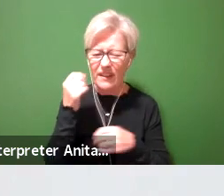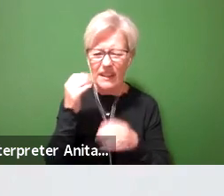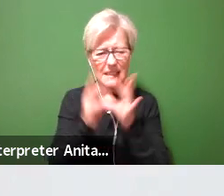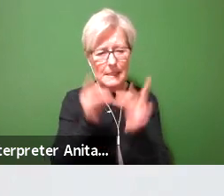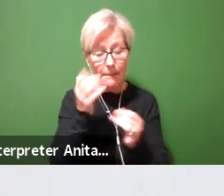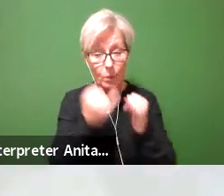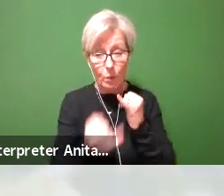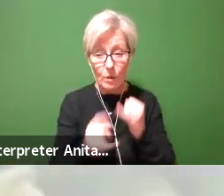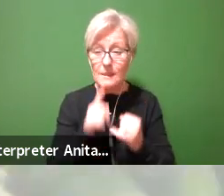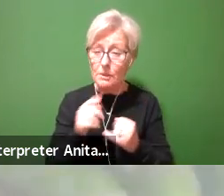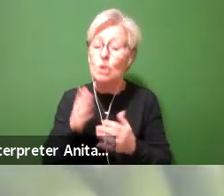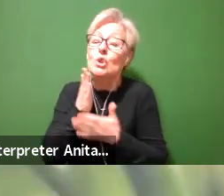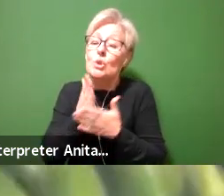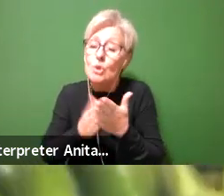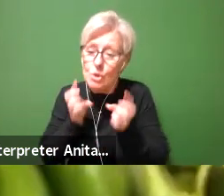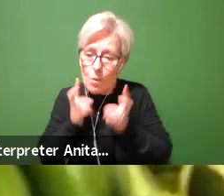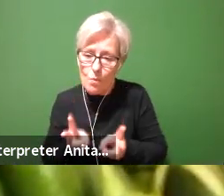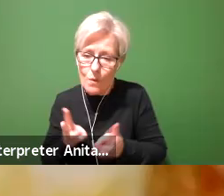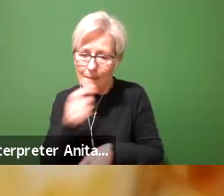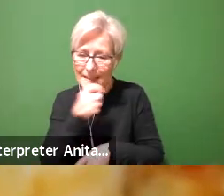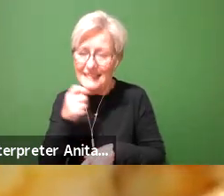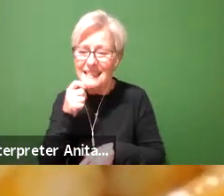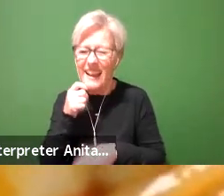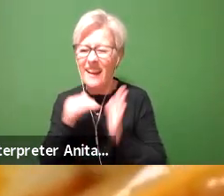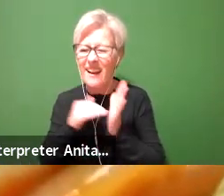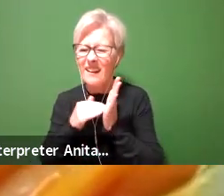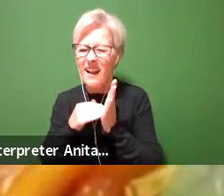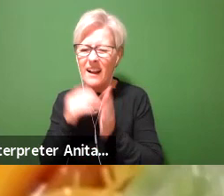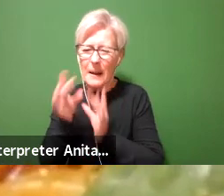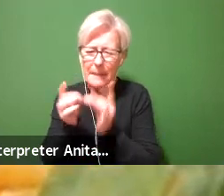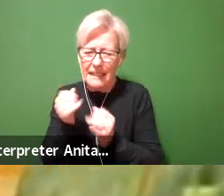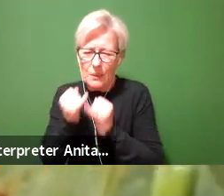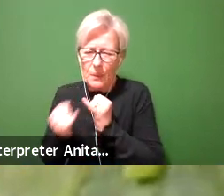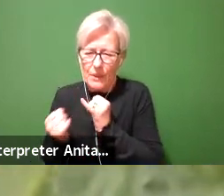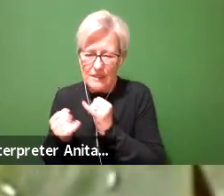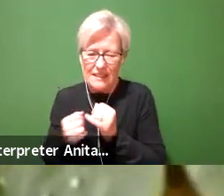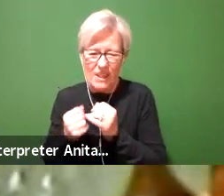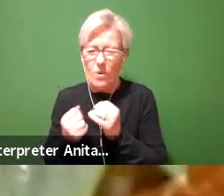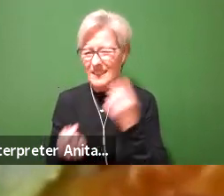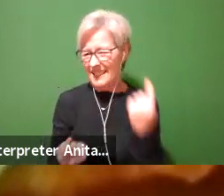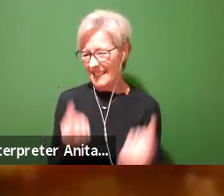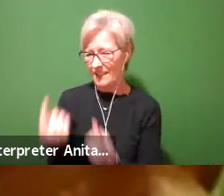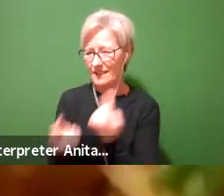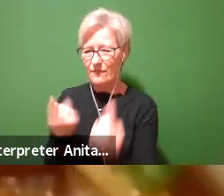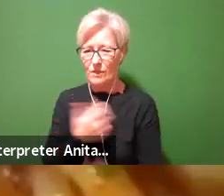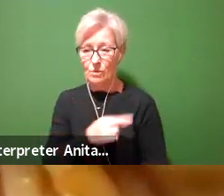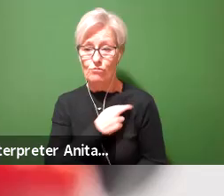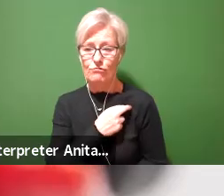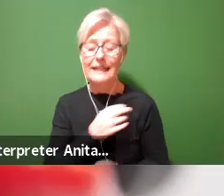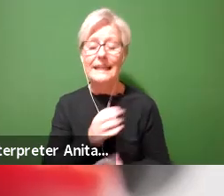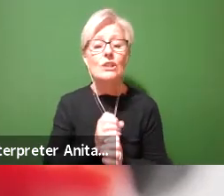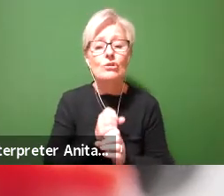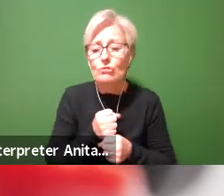increase with it. It seems to be very individual. Stress can make everything worse for us, and your eating plan's